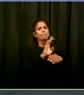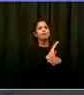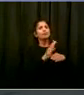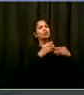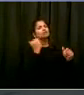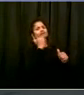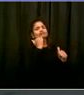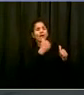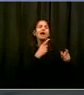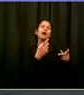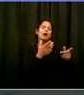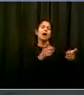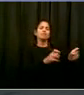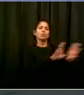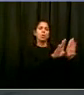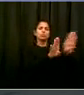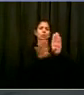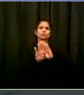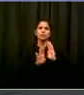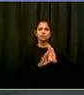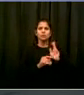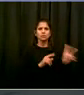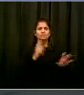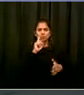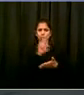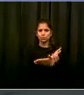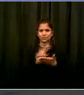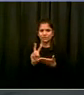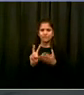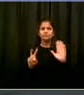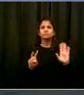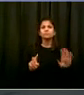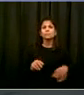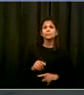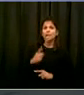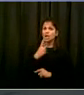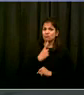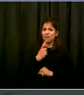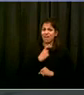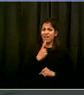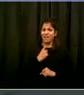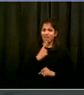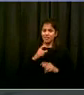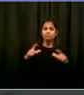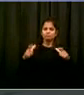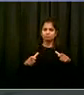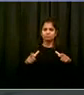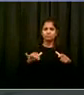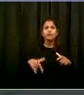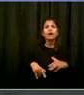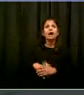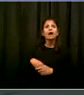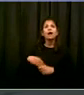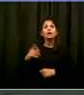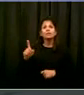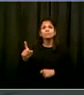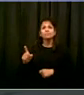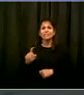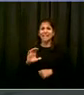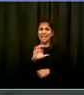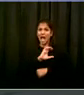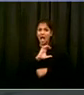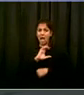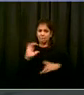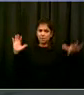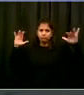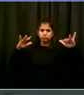city and state together will be enforcing those penalties. So, for example, on mass gatherings, the fines for